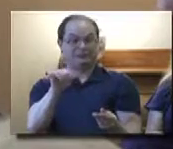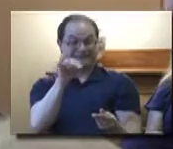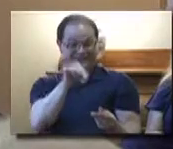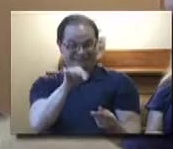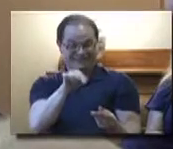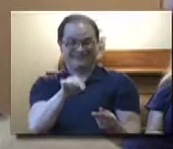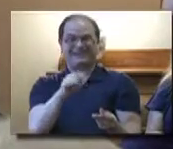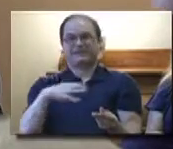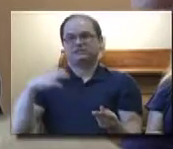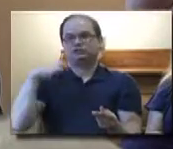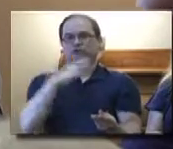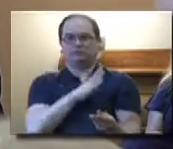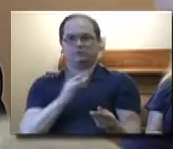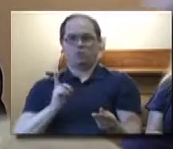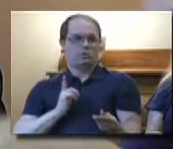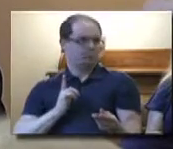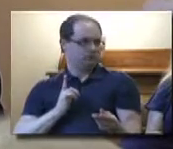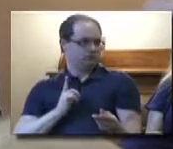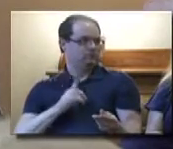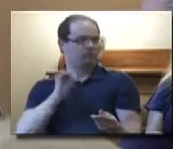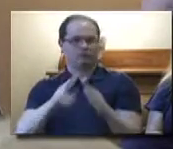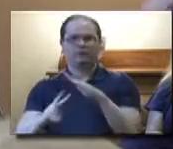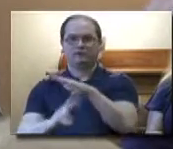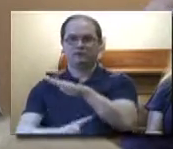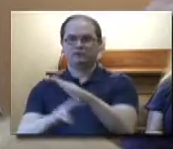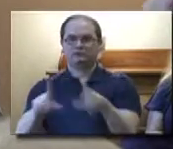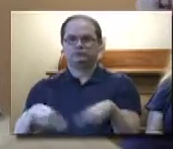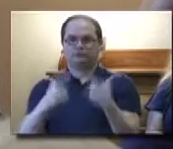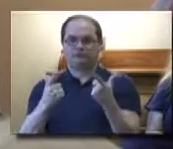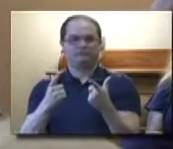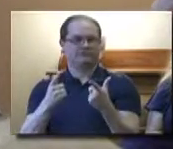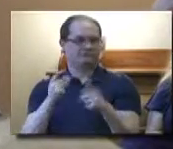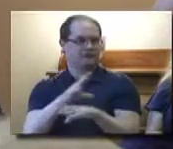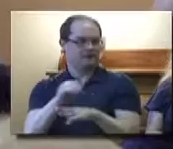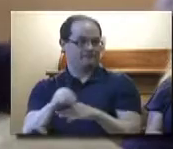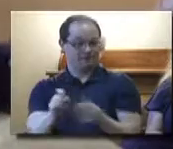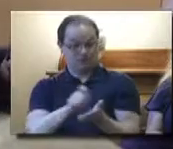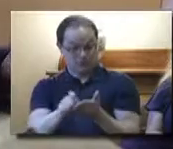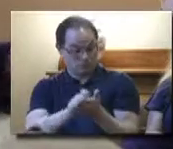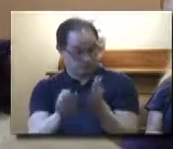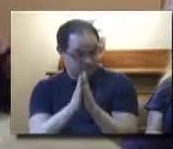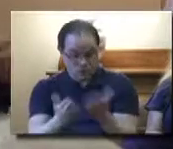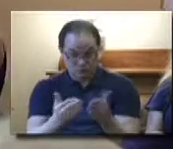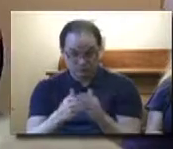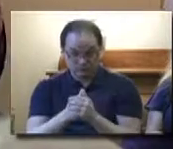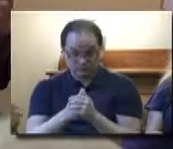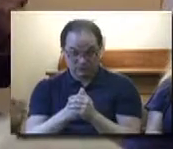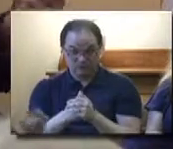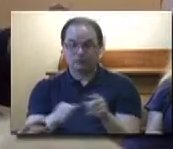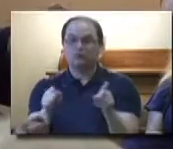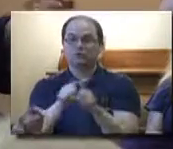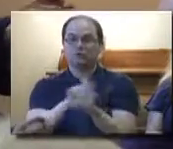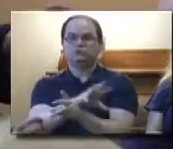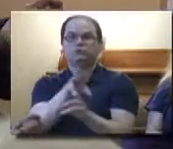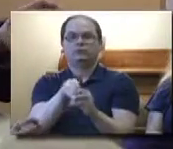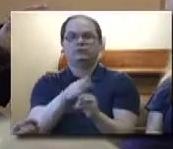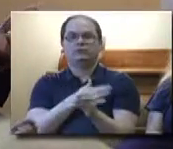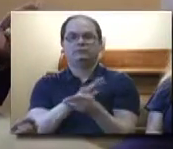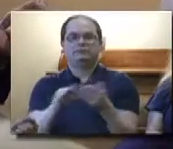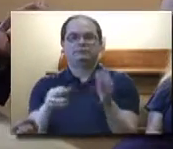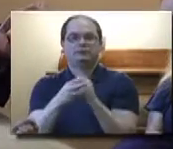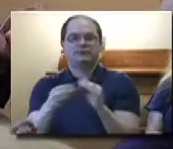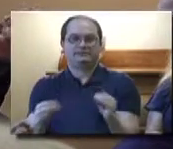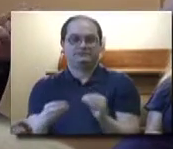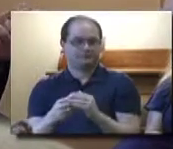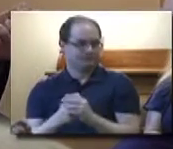of the board for Bridges to Life. He wrote the book, and he included my story in the book.